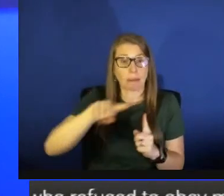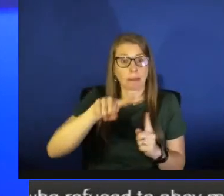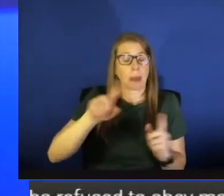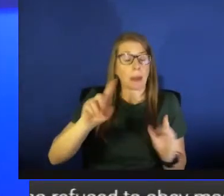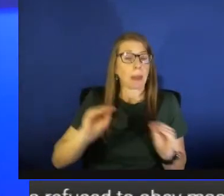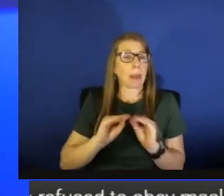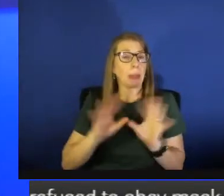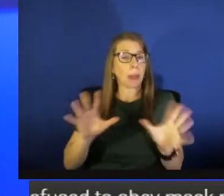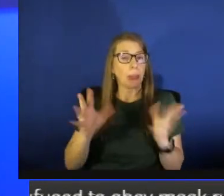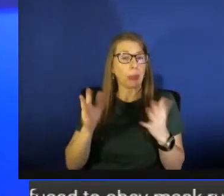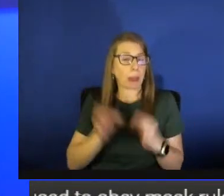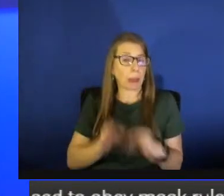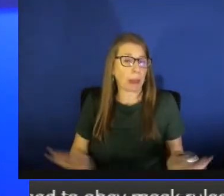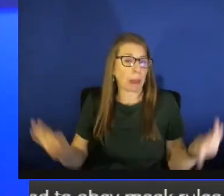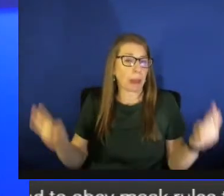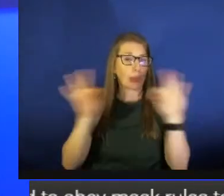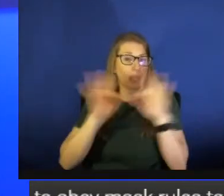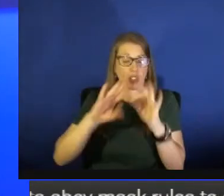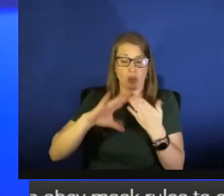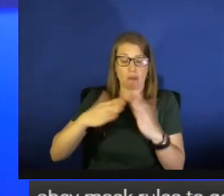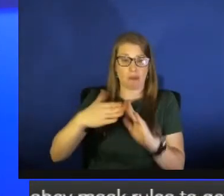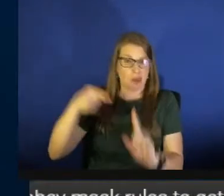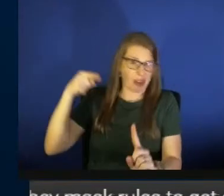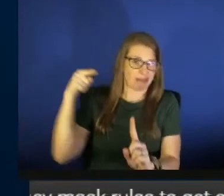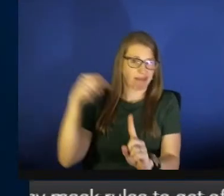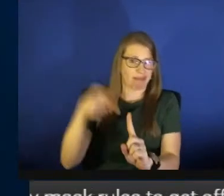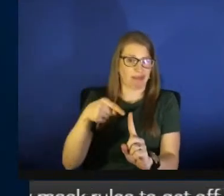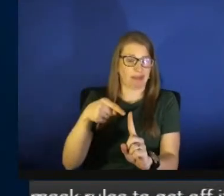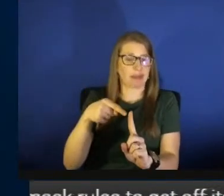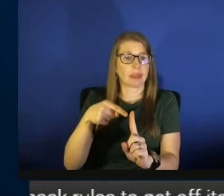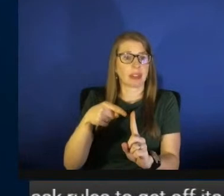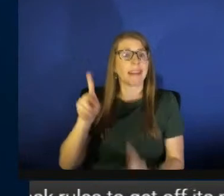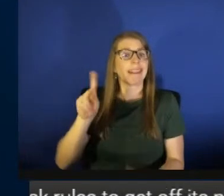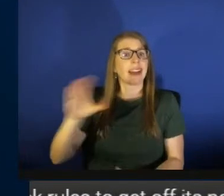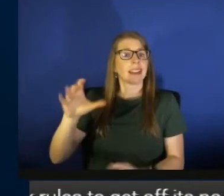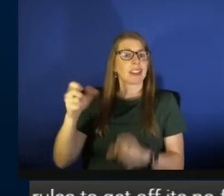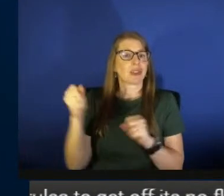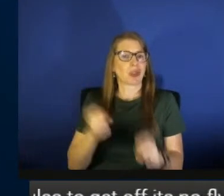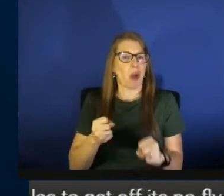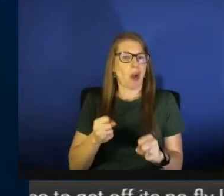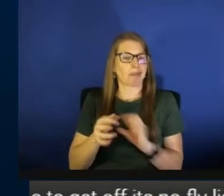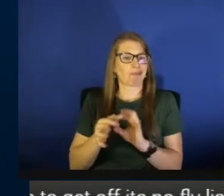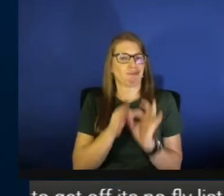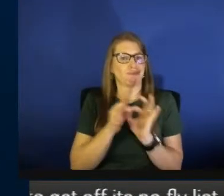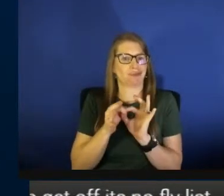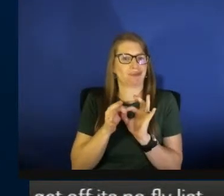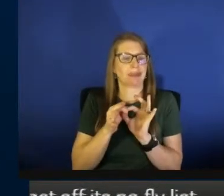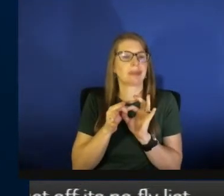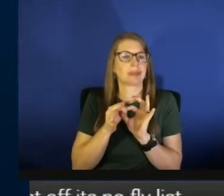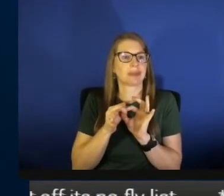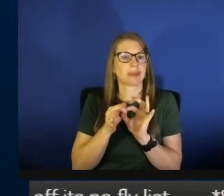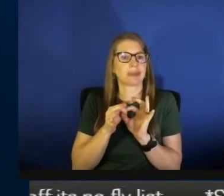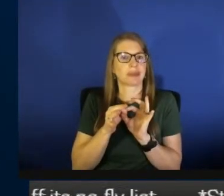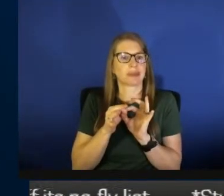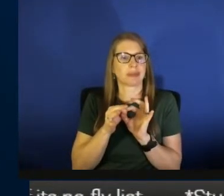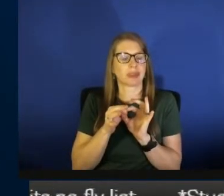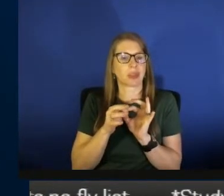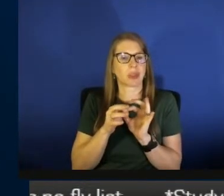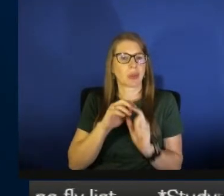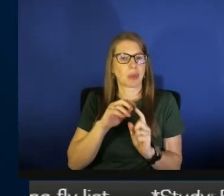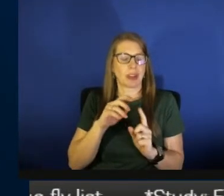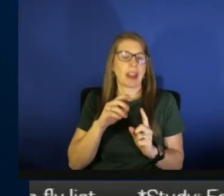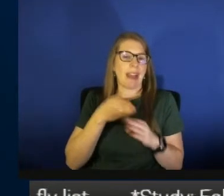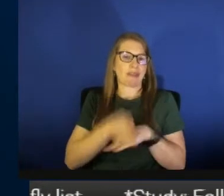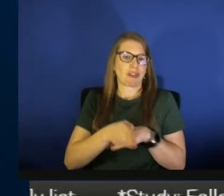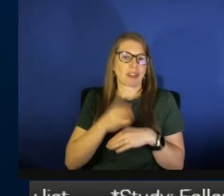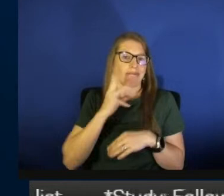community was the core of what we do. So Kansas City comes out stronger on the end of this, right? Absolutely. Thank you so much for everyone being with